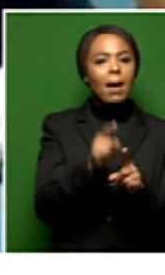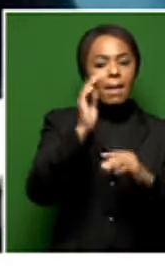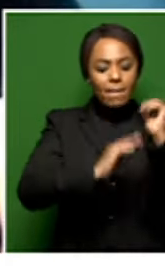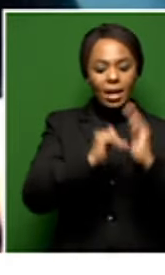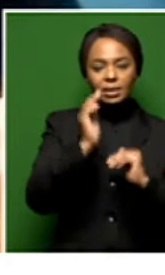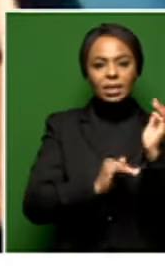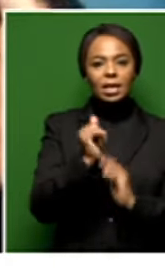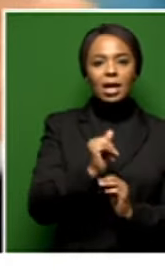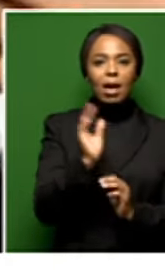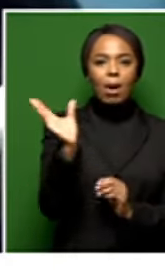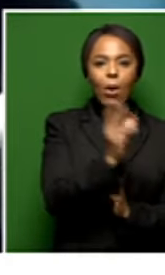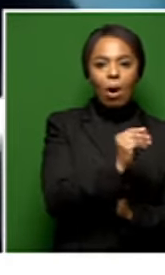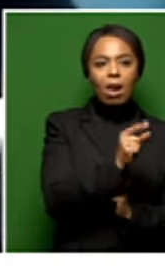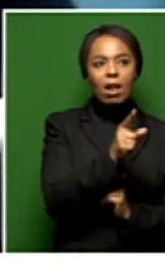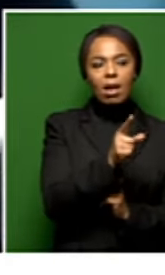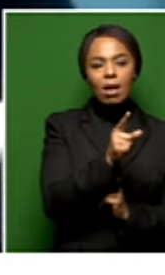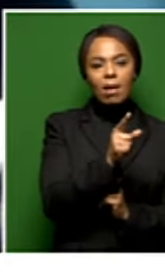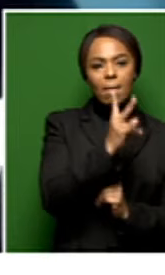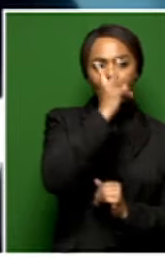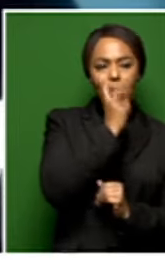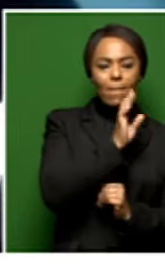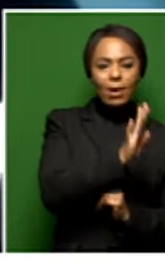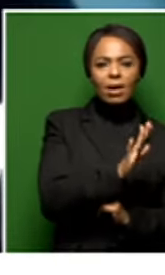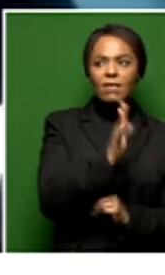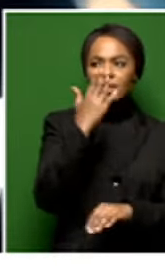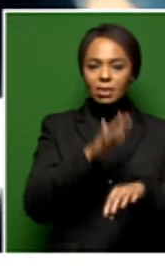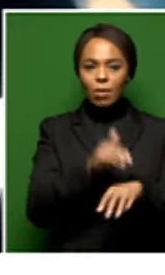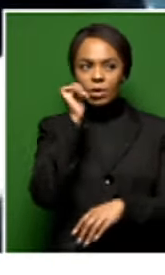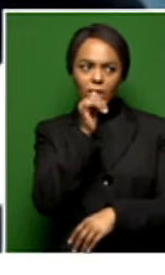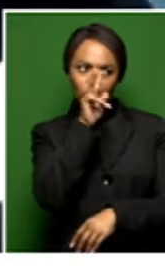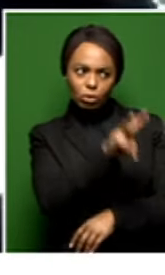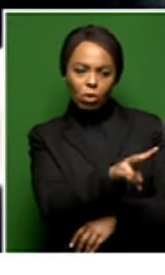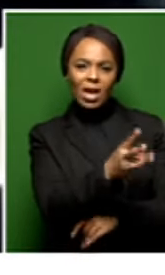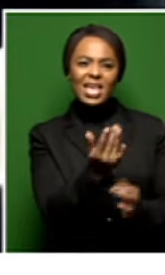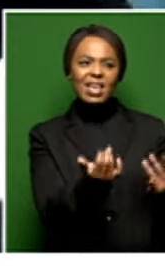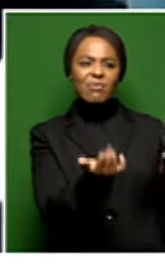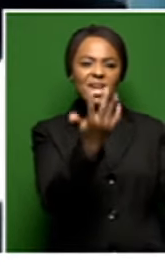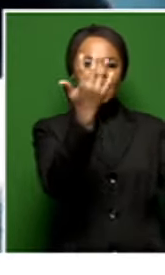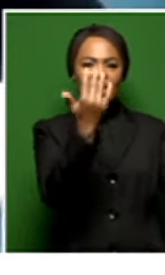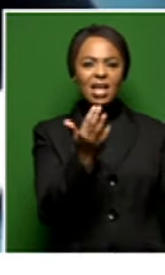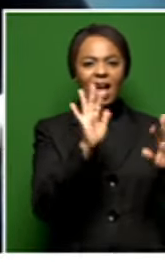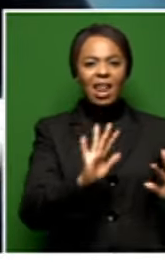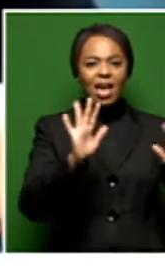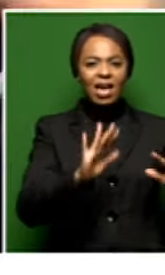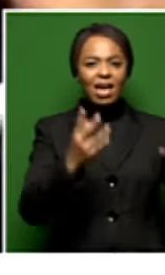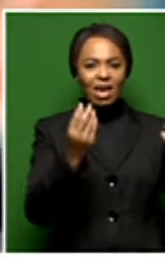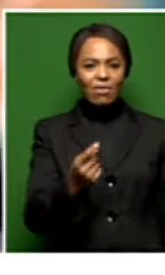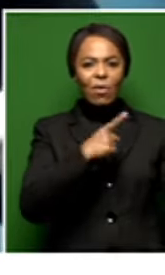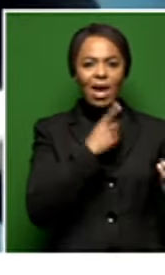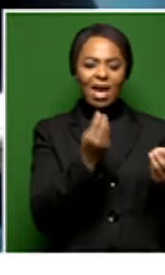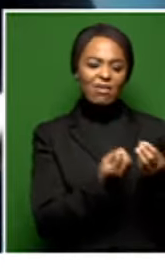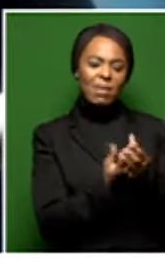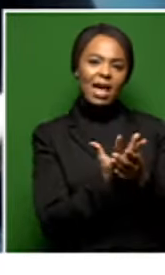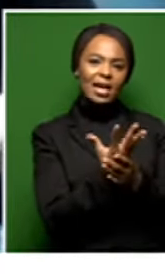like all black. And, you know, when I first saw it, it was very green also because it had plants, you know, kind of like